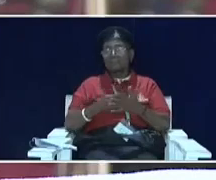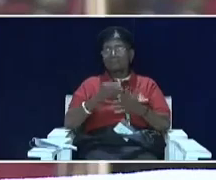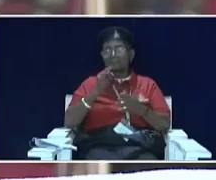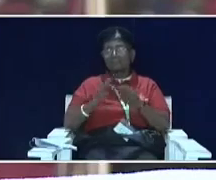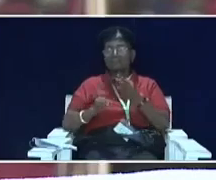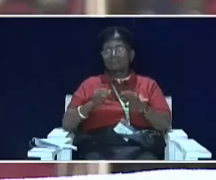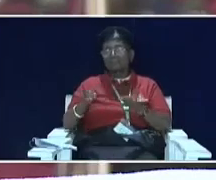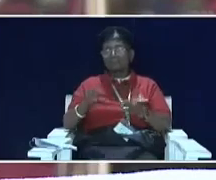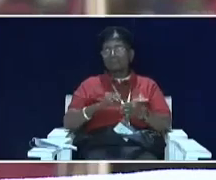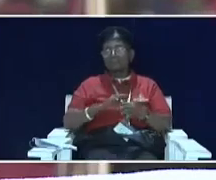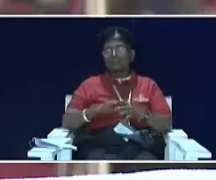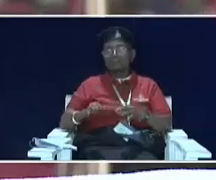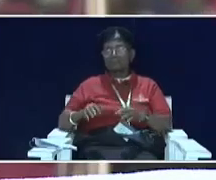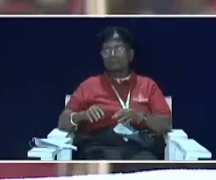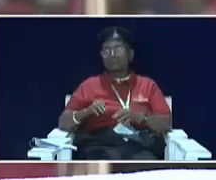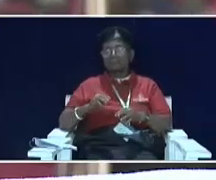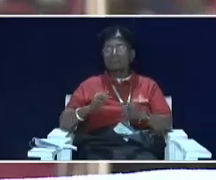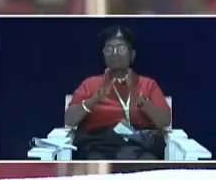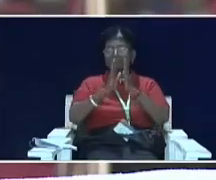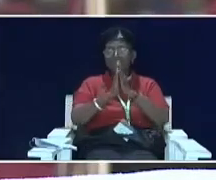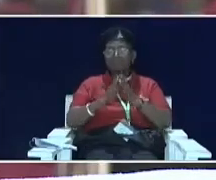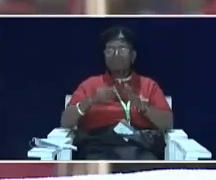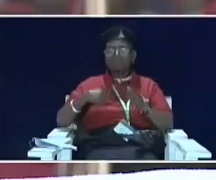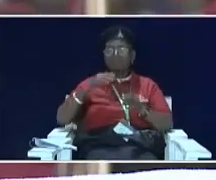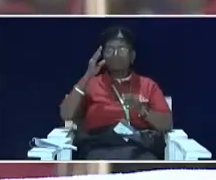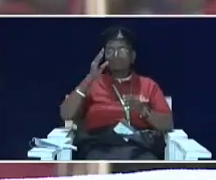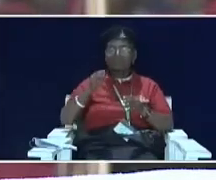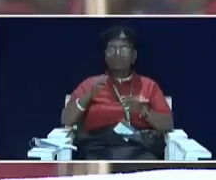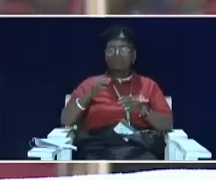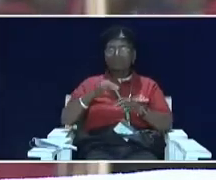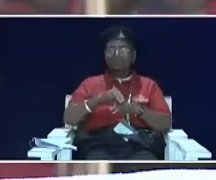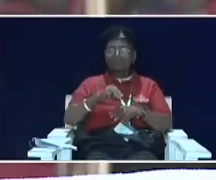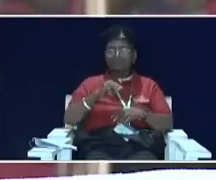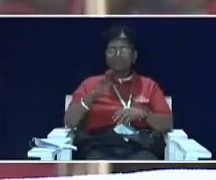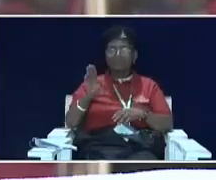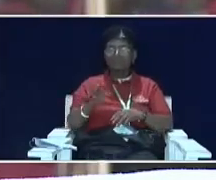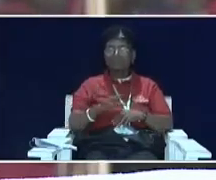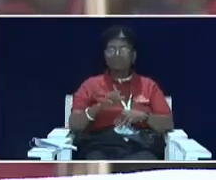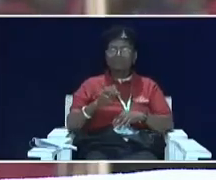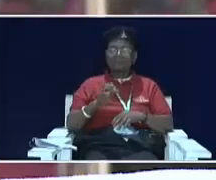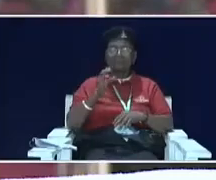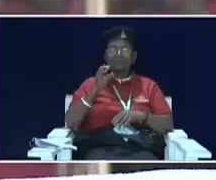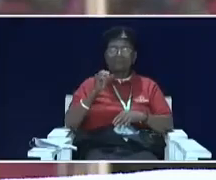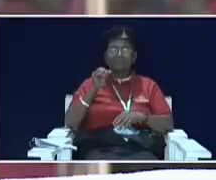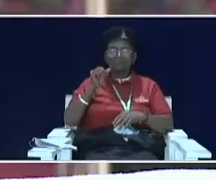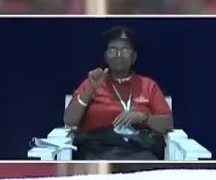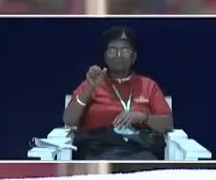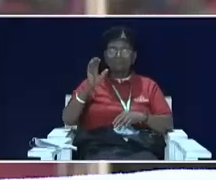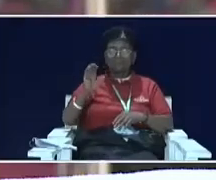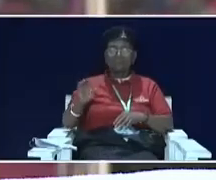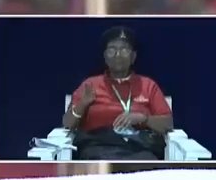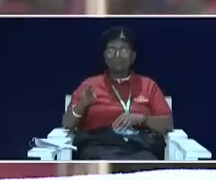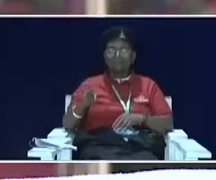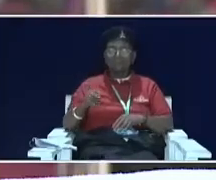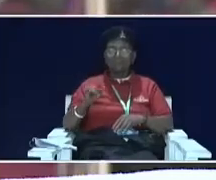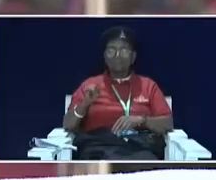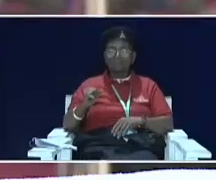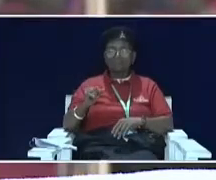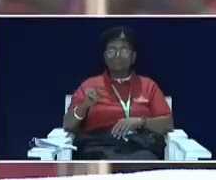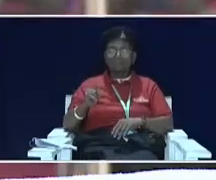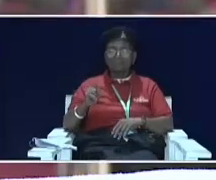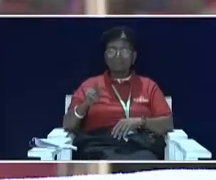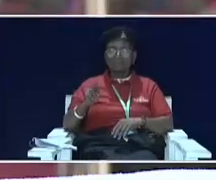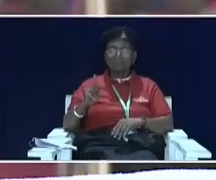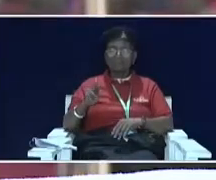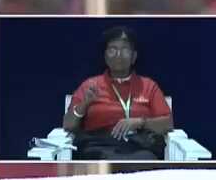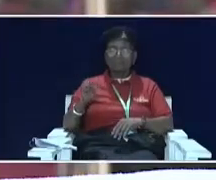She cried to the man of God. She cried to the fire carrier